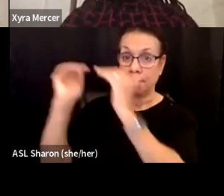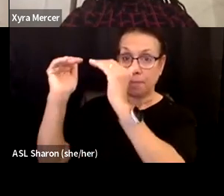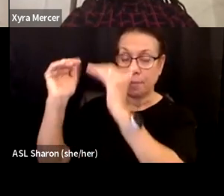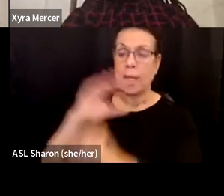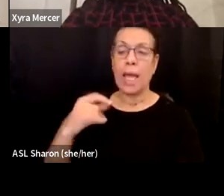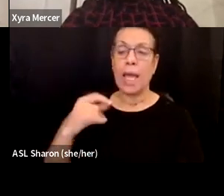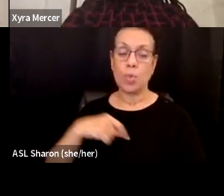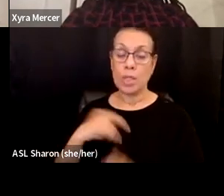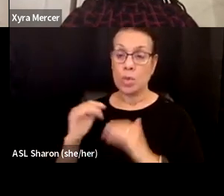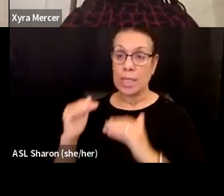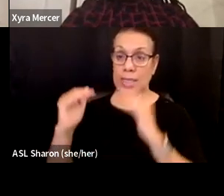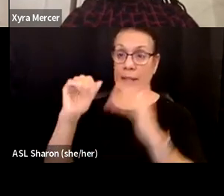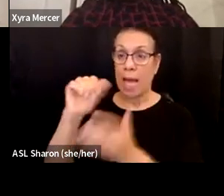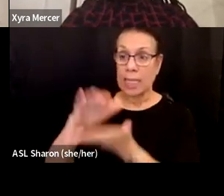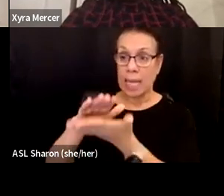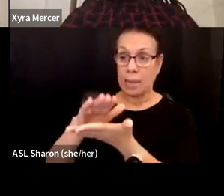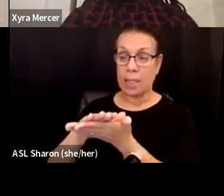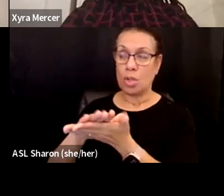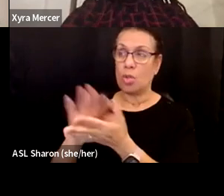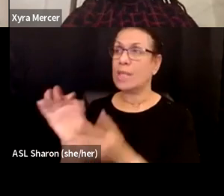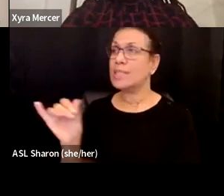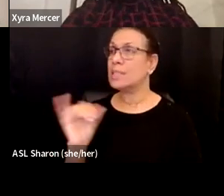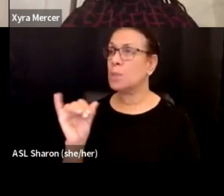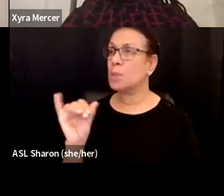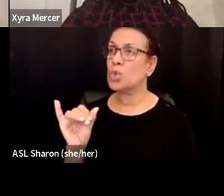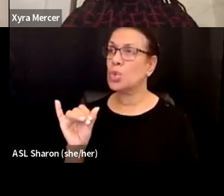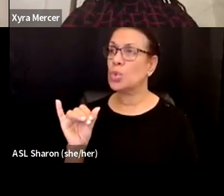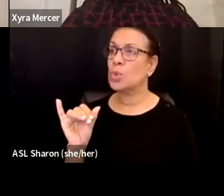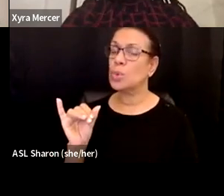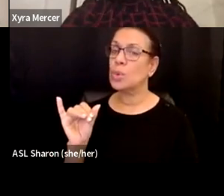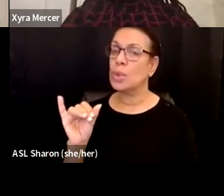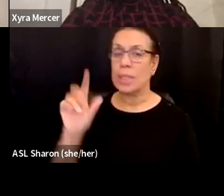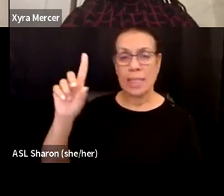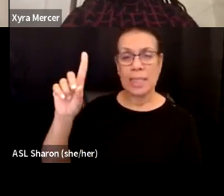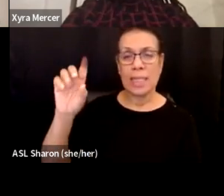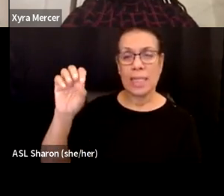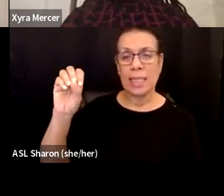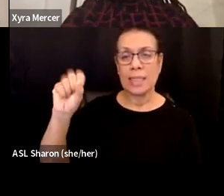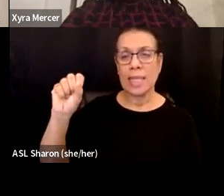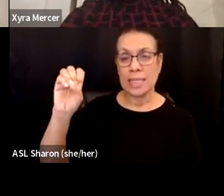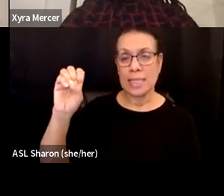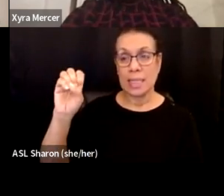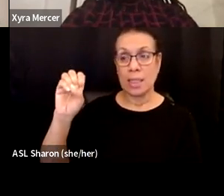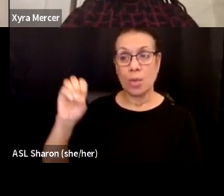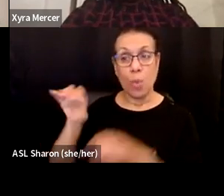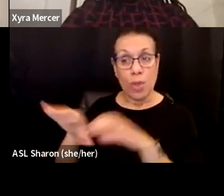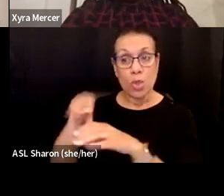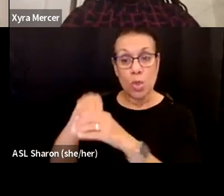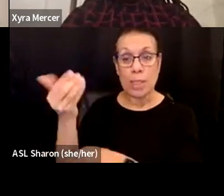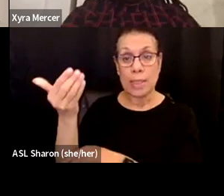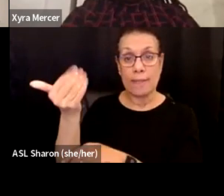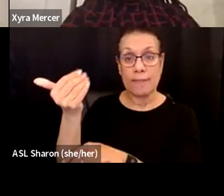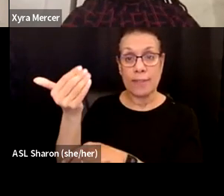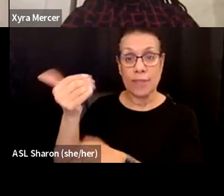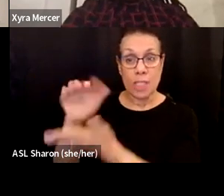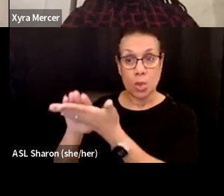acceleration academies similar to the work that desi is doing in these 15 schools throughout